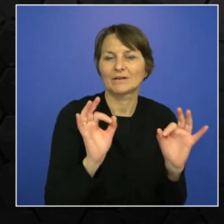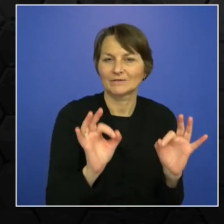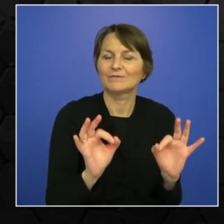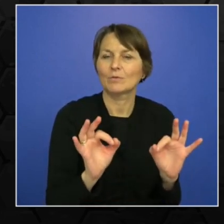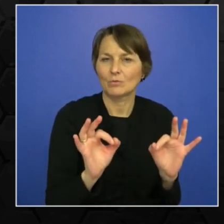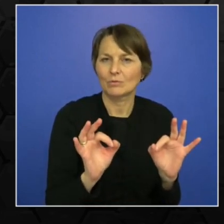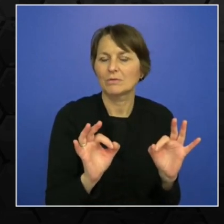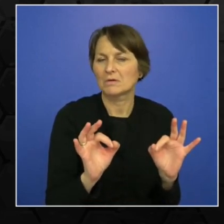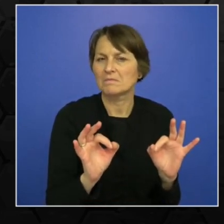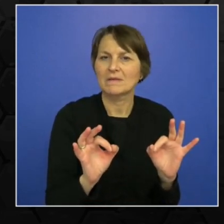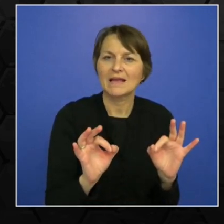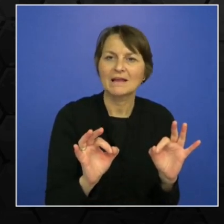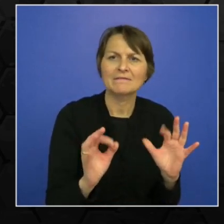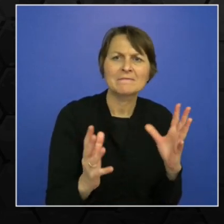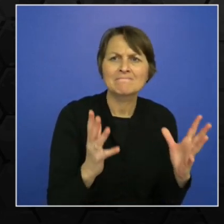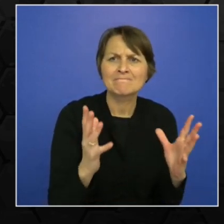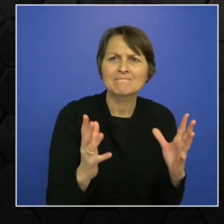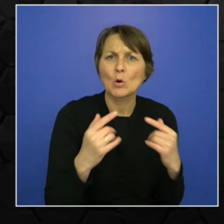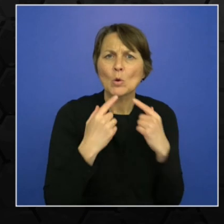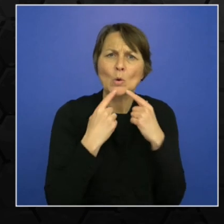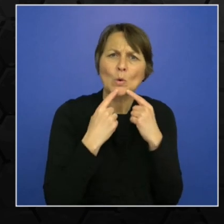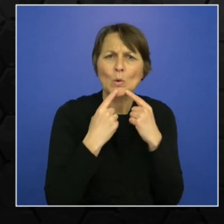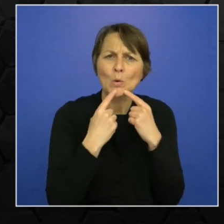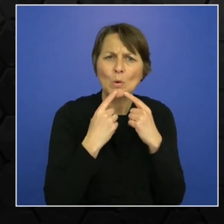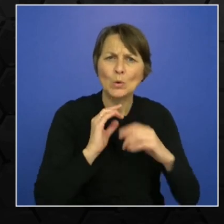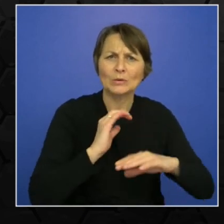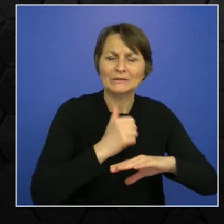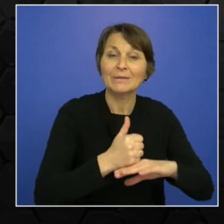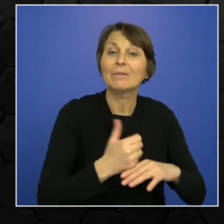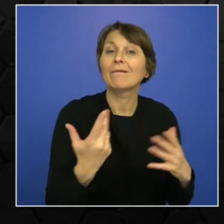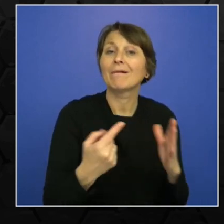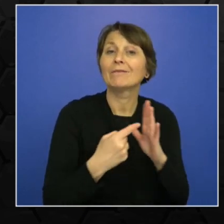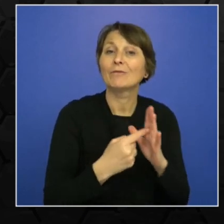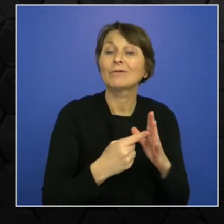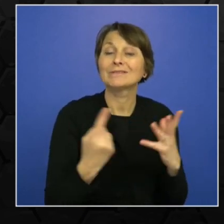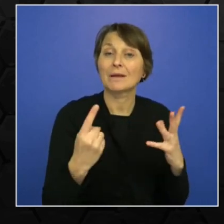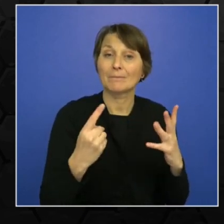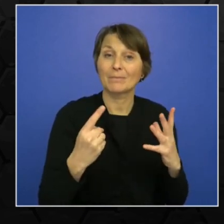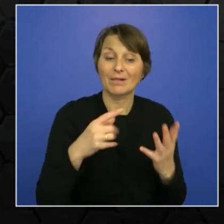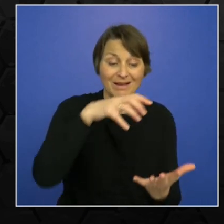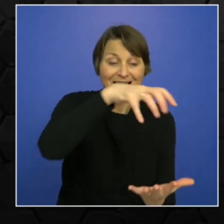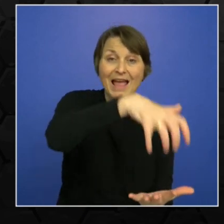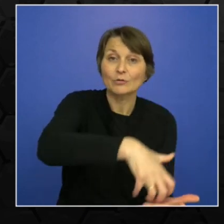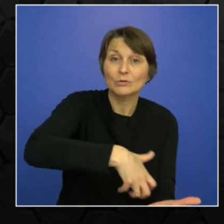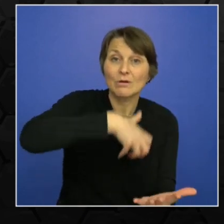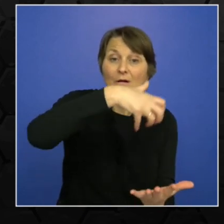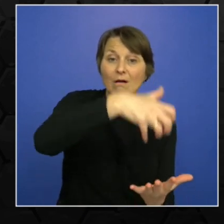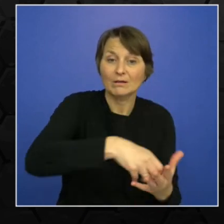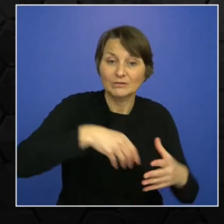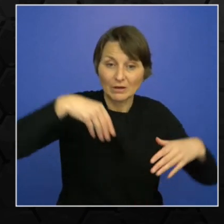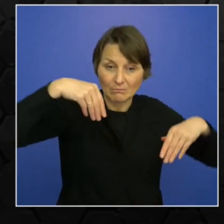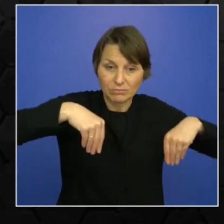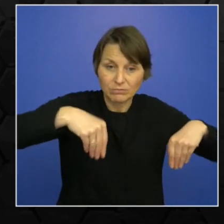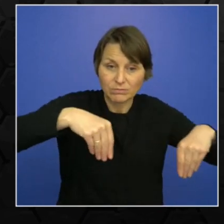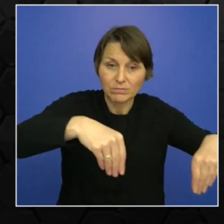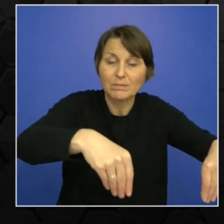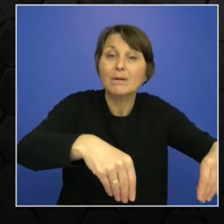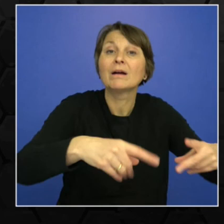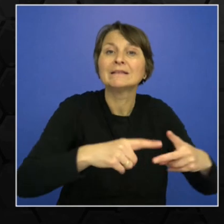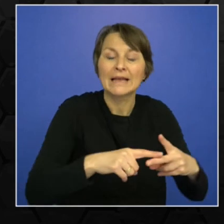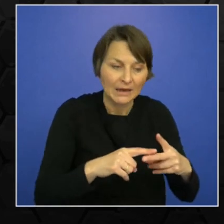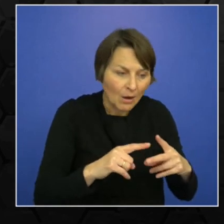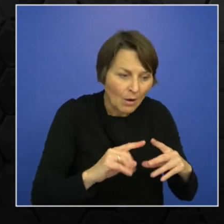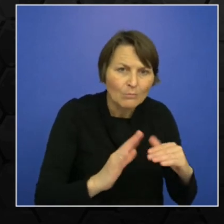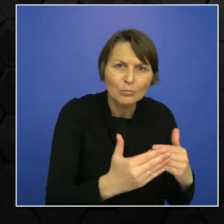some critical setups. We have crop yield and pests detection. This is actually being implemented using unmanned